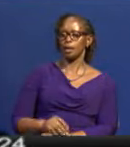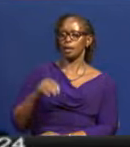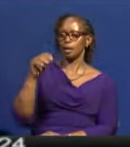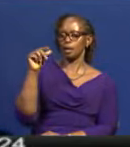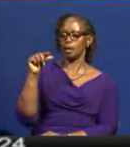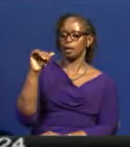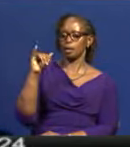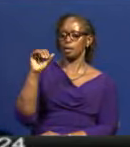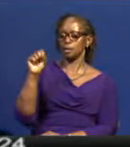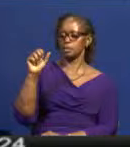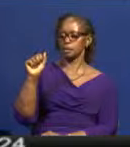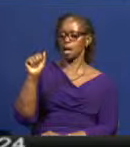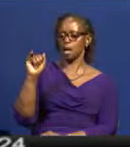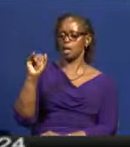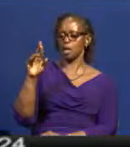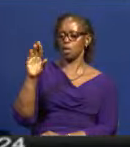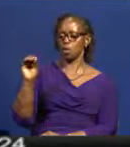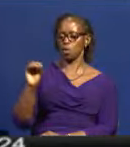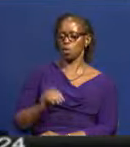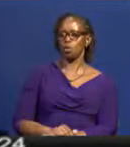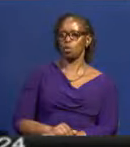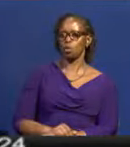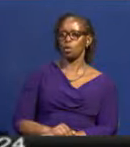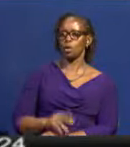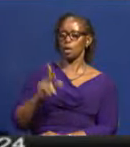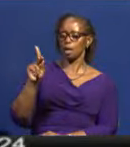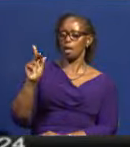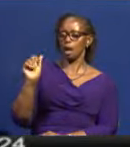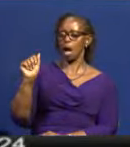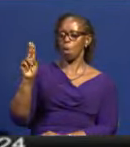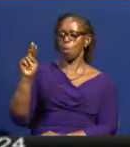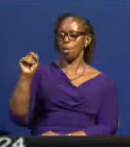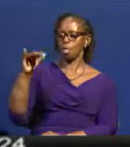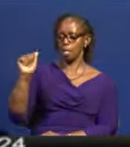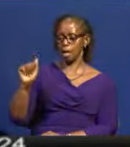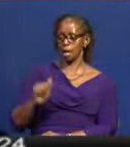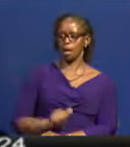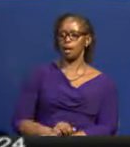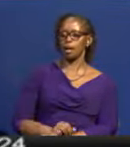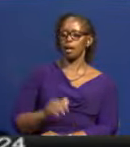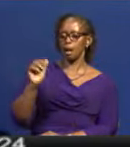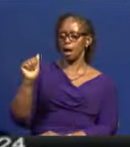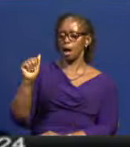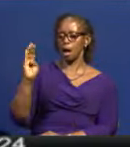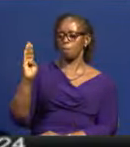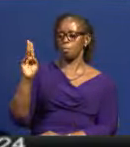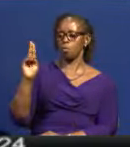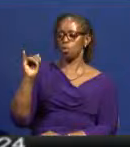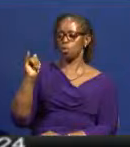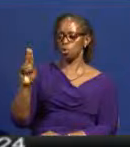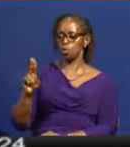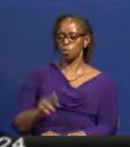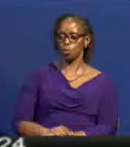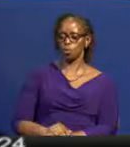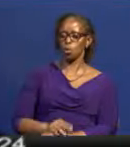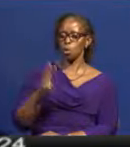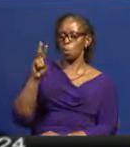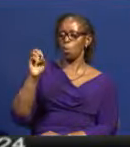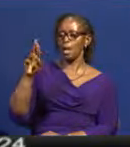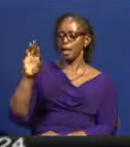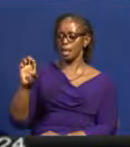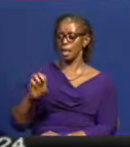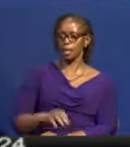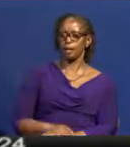Gisairo Ombane, Oku Kaunya, Rosa Mbuyu, Charles Were,